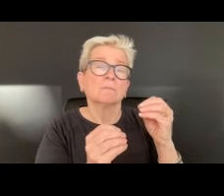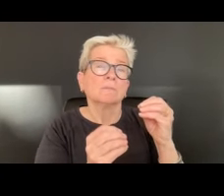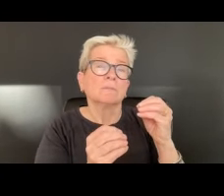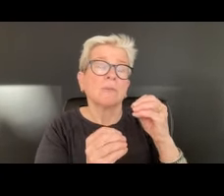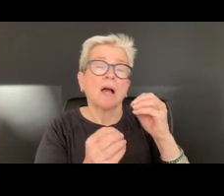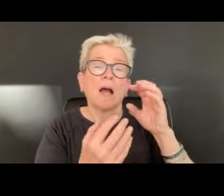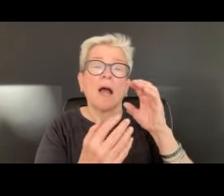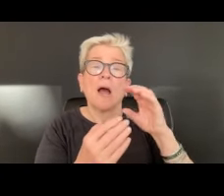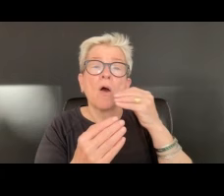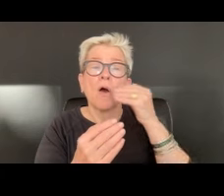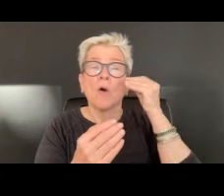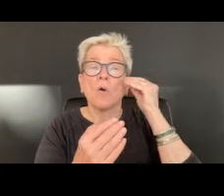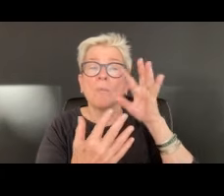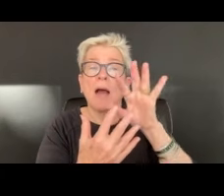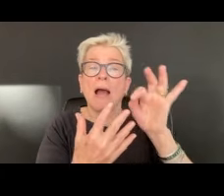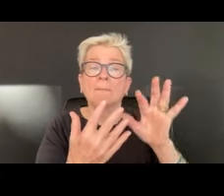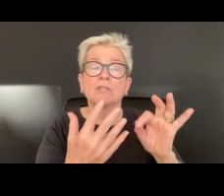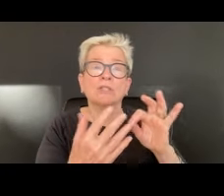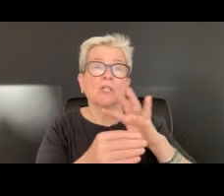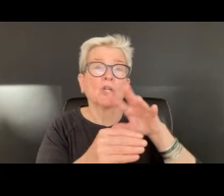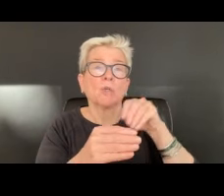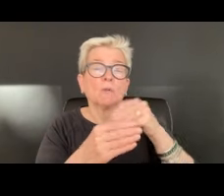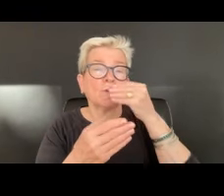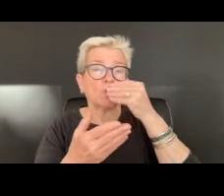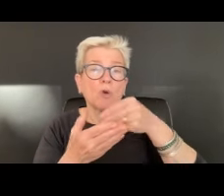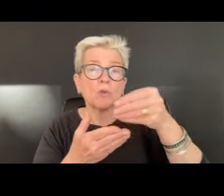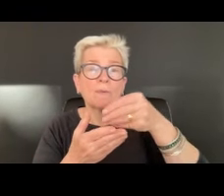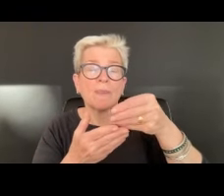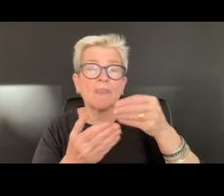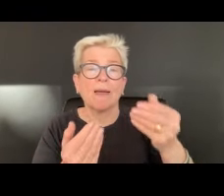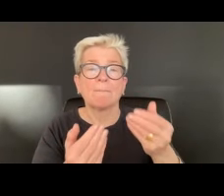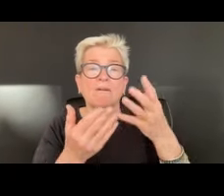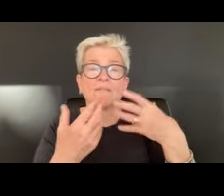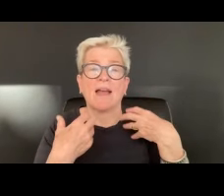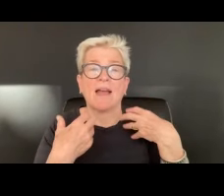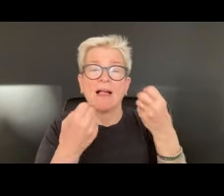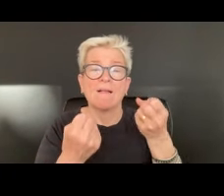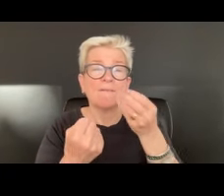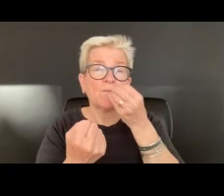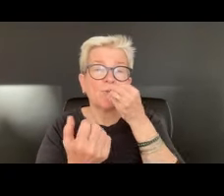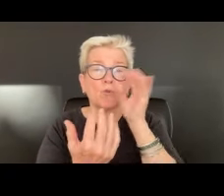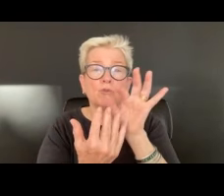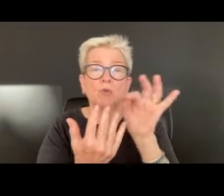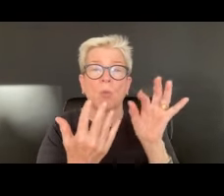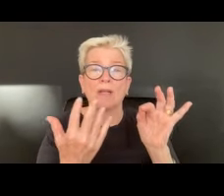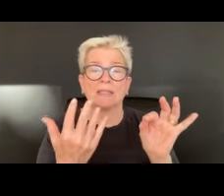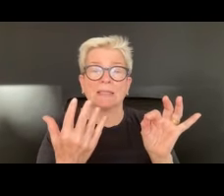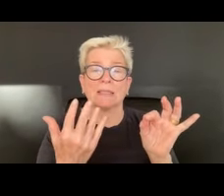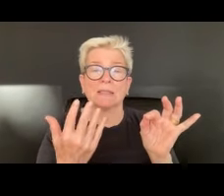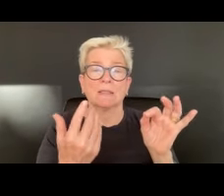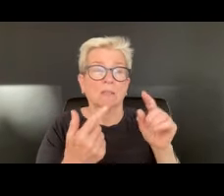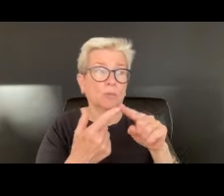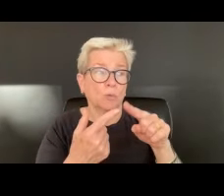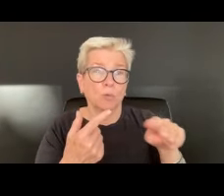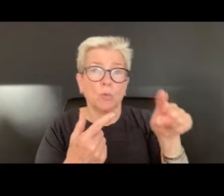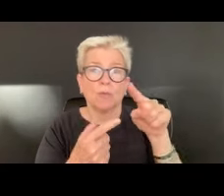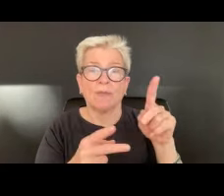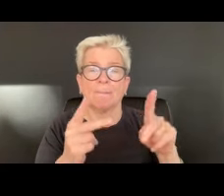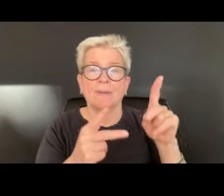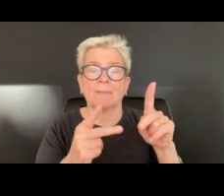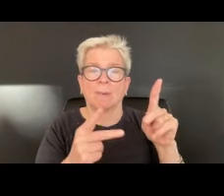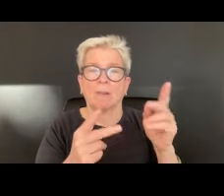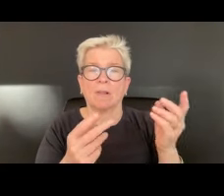shops and services, including grocery stores that provide healthy food choices to people. So bring more, make